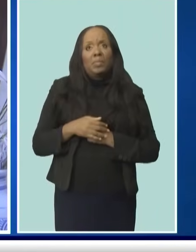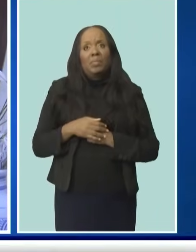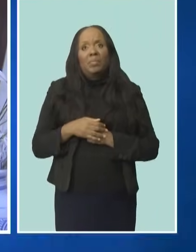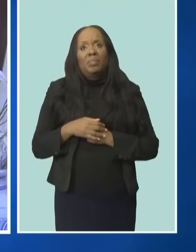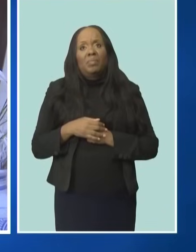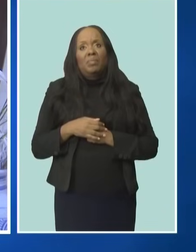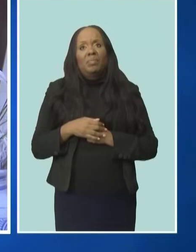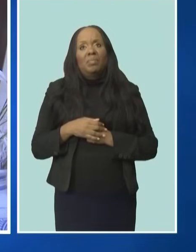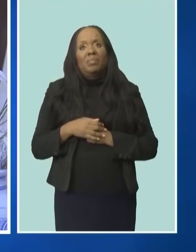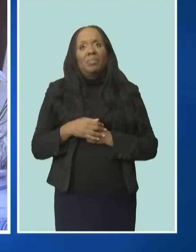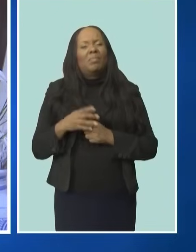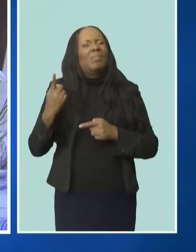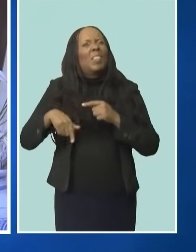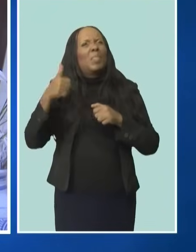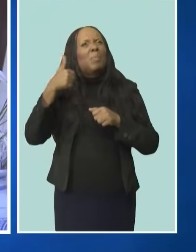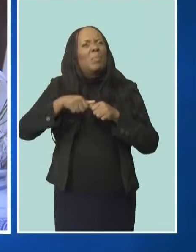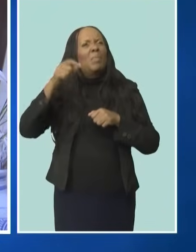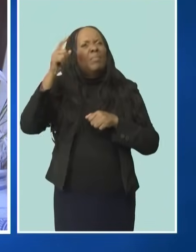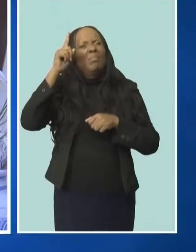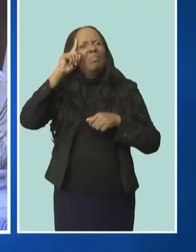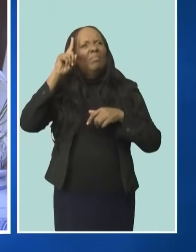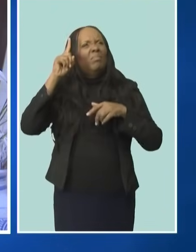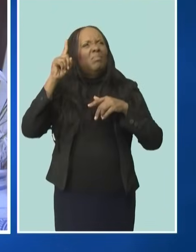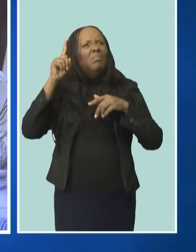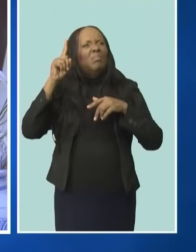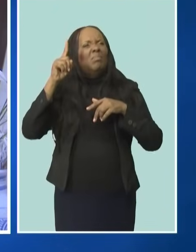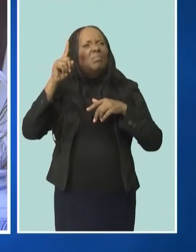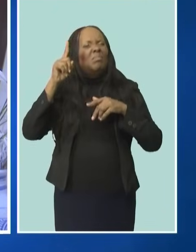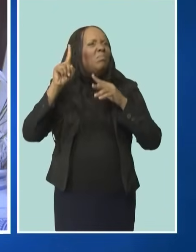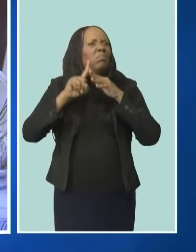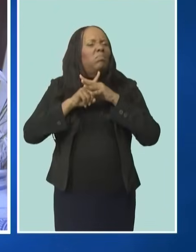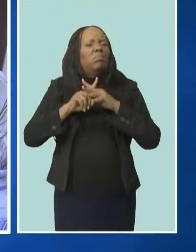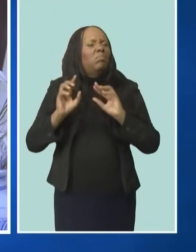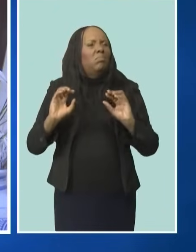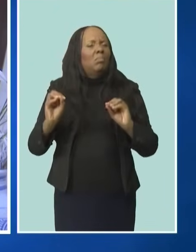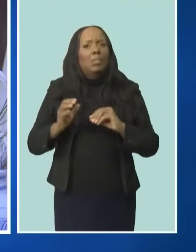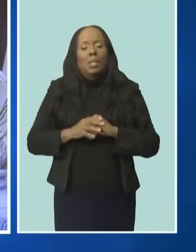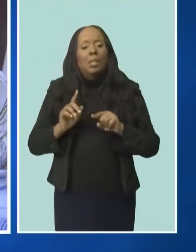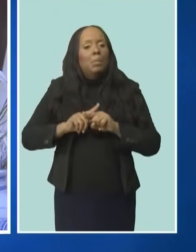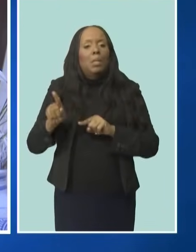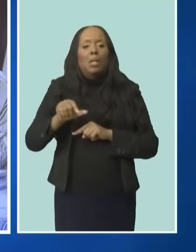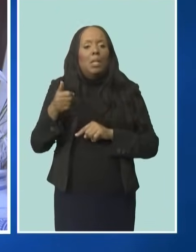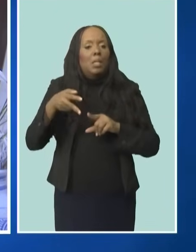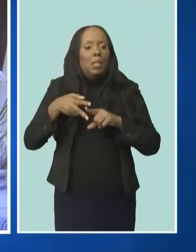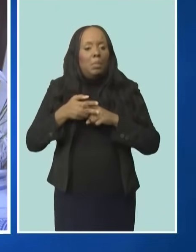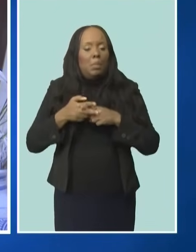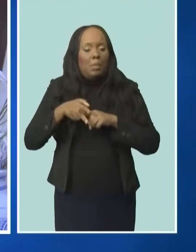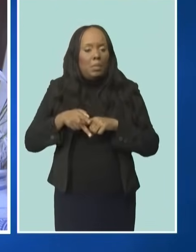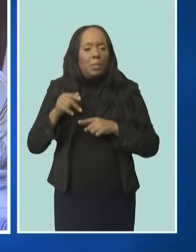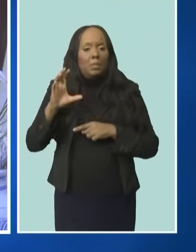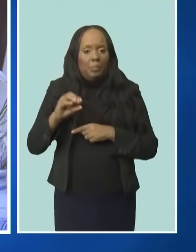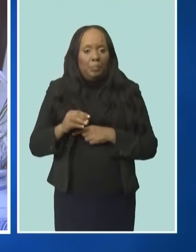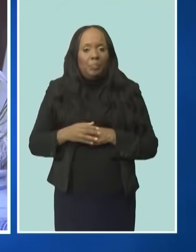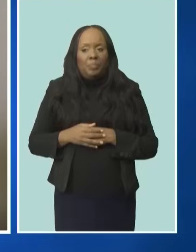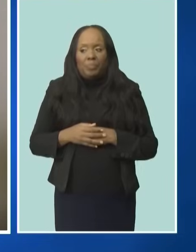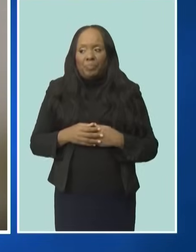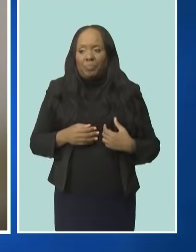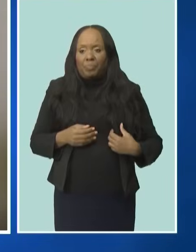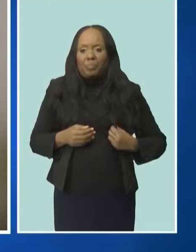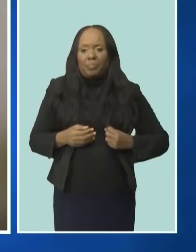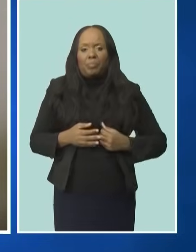nothing coming to mind at the moment, but other plumbing companies as well. A product of the Youth Entrepreneurship Scheme, he